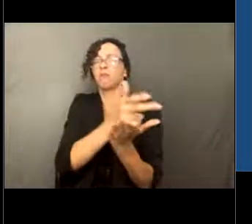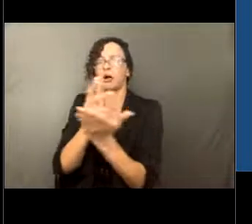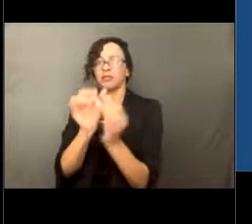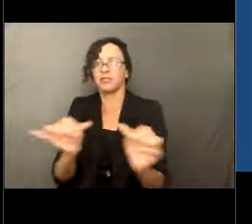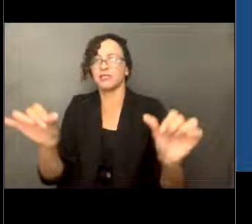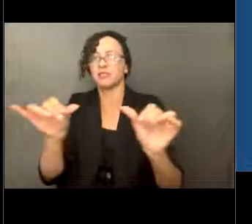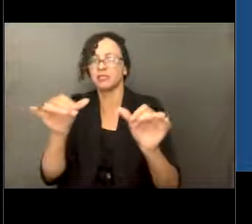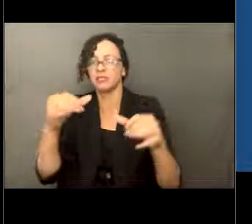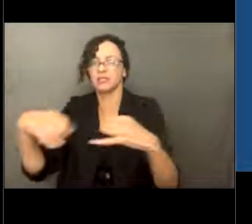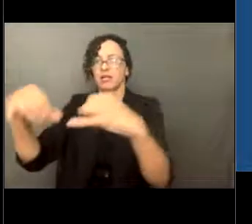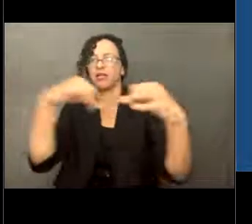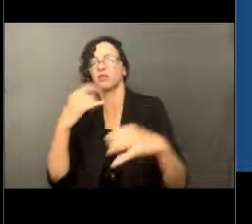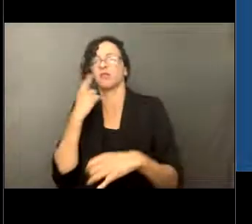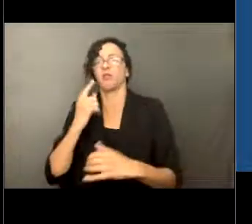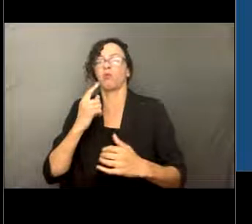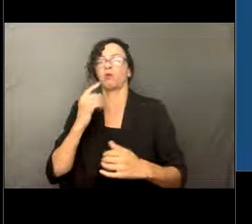or